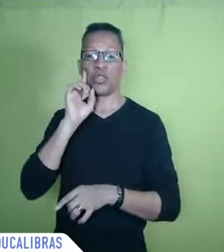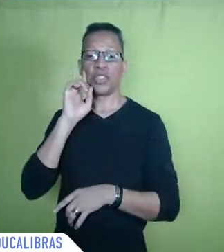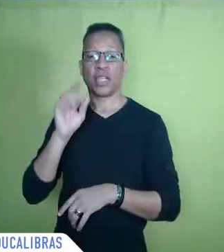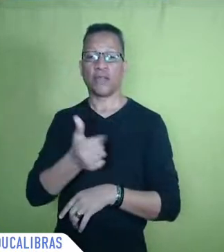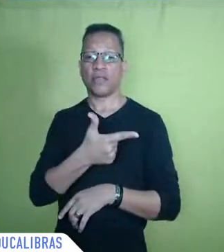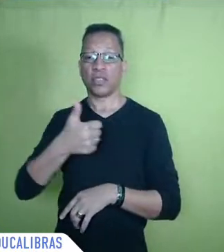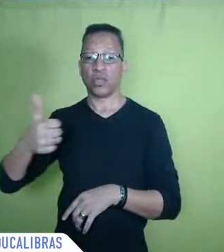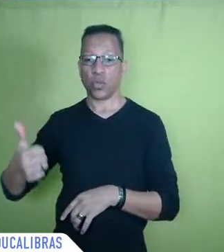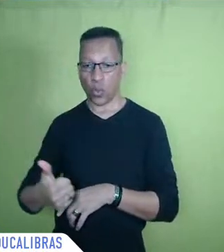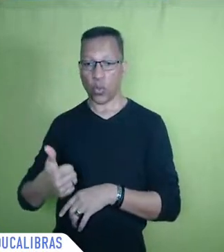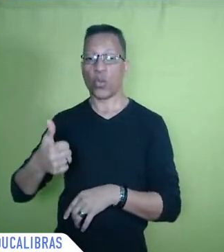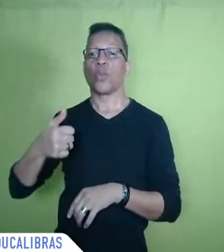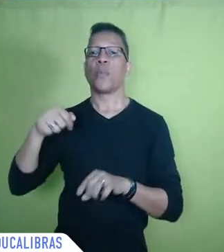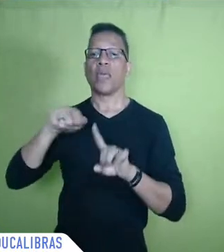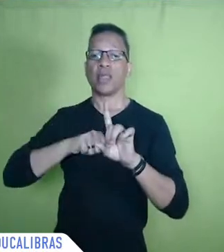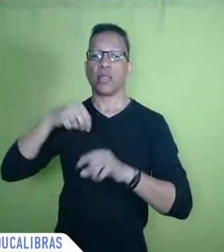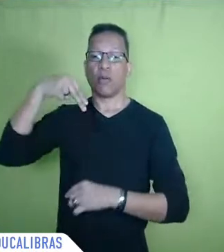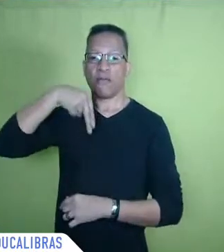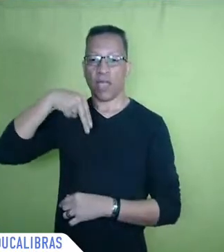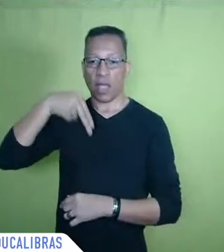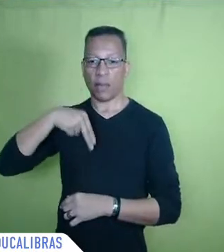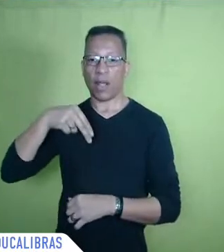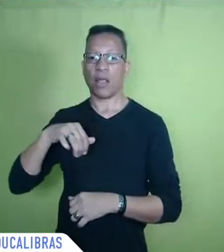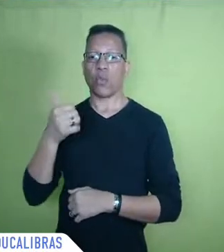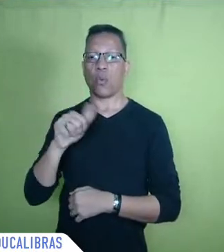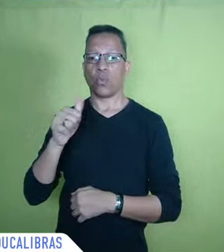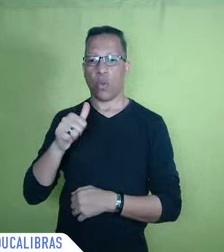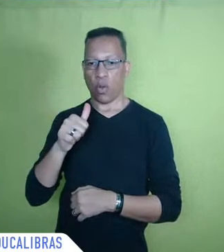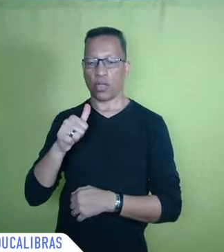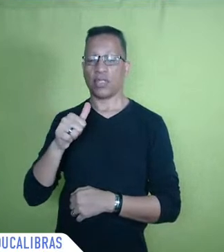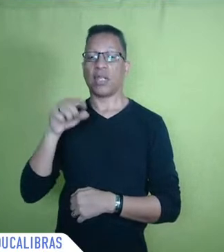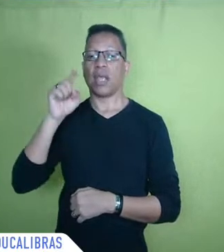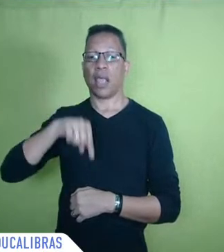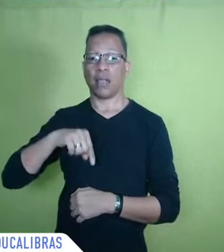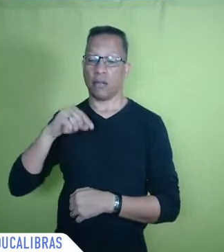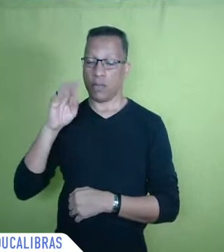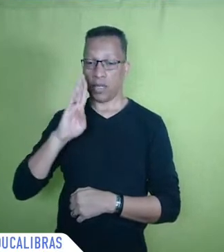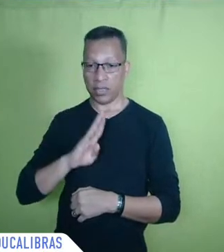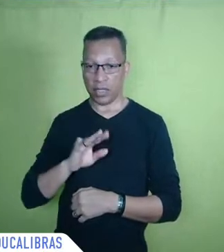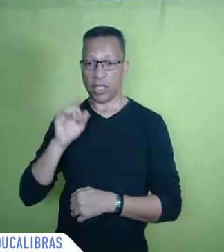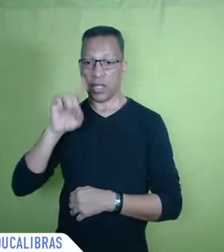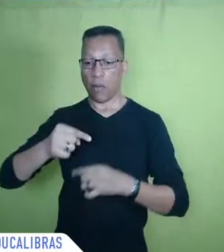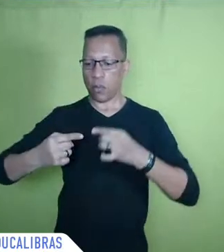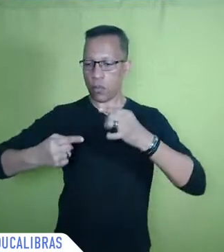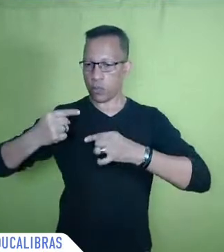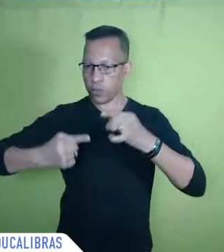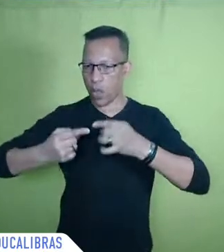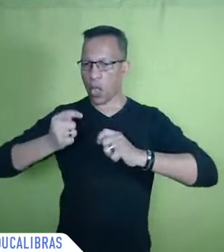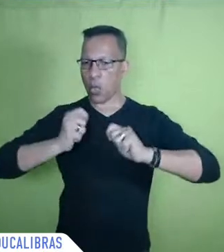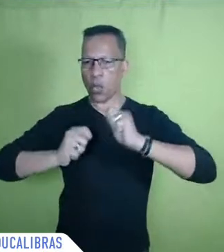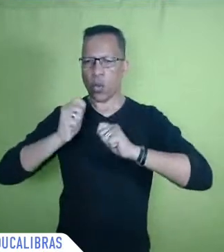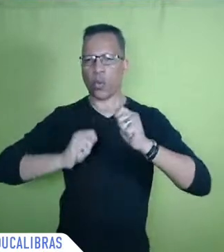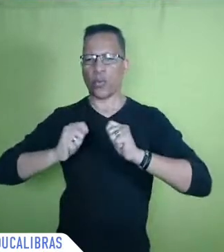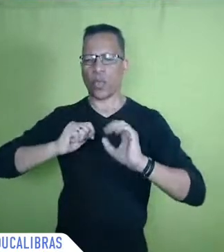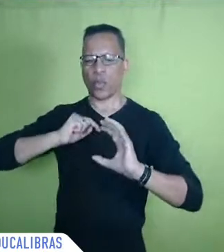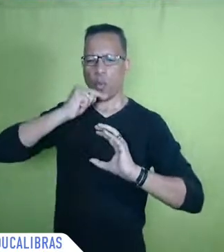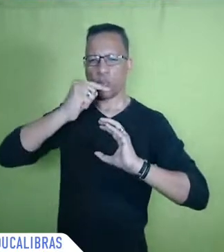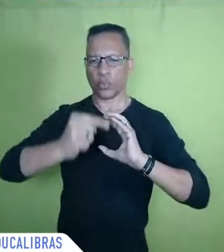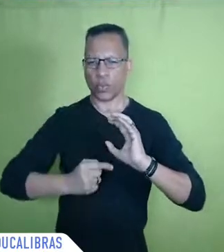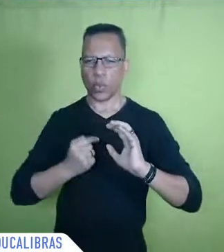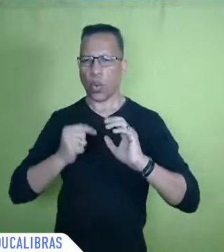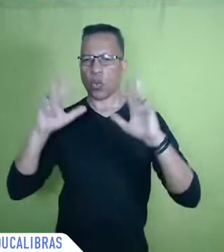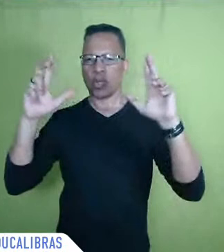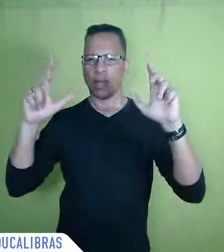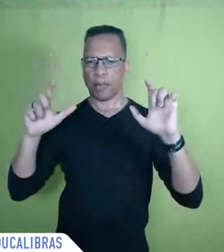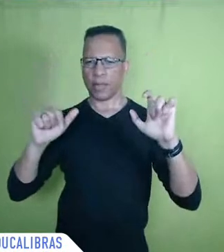meeting on November 21st at 11 a.m. Brazil time, in which we will debate the